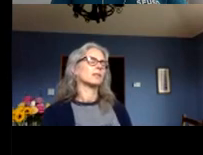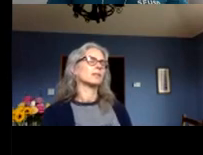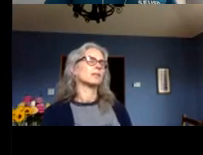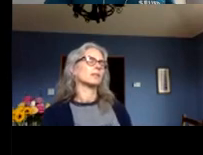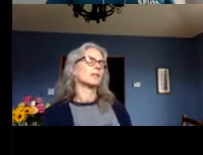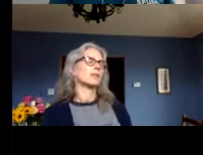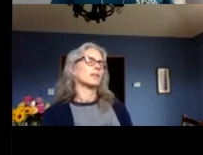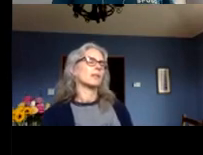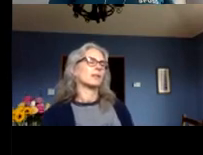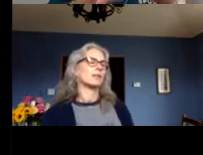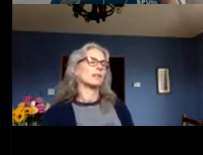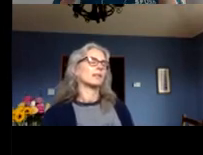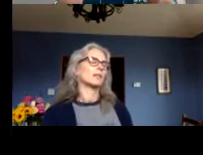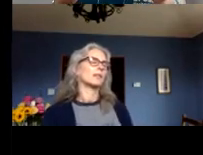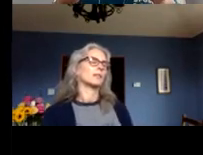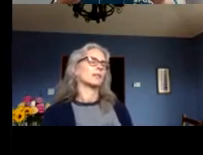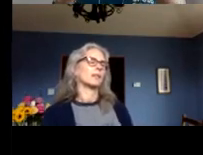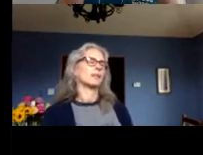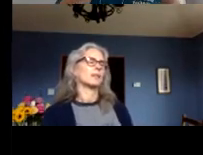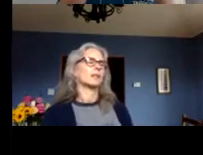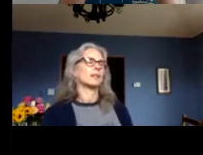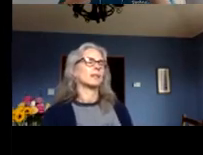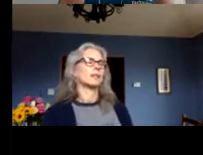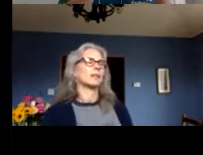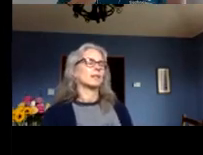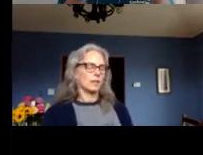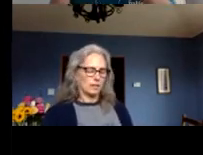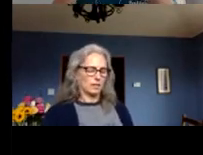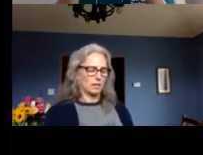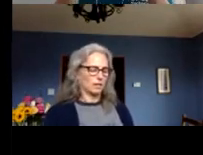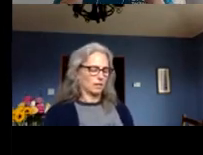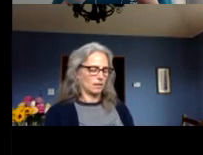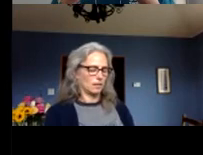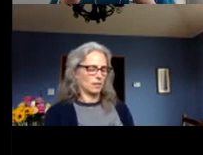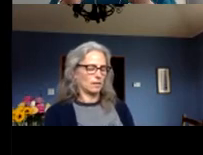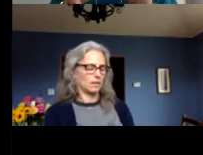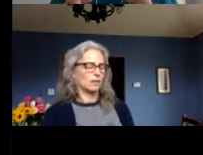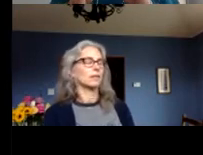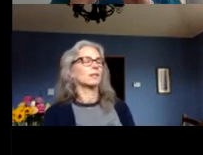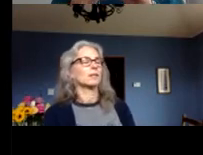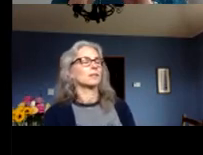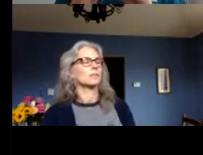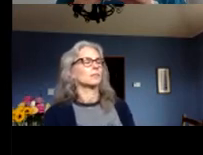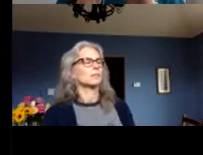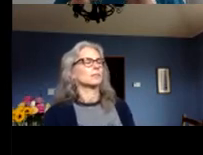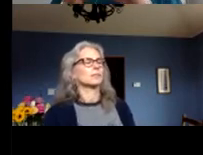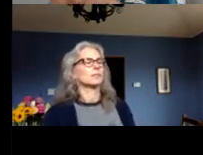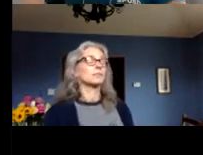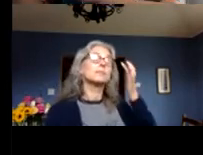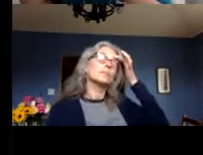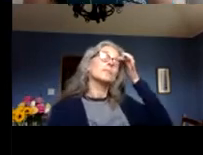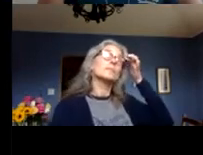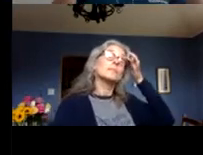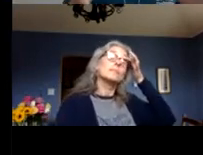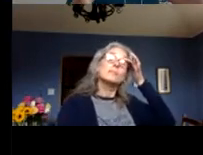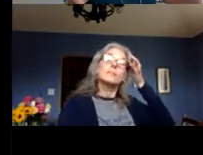Okay, so you should have clicked on the classwork tab. That dark thick line is going to move under classwork so you know you're there. So if you're looking